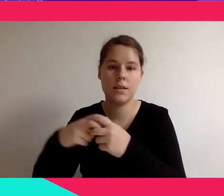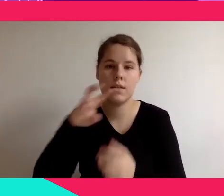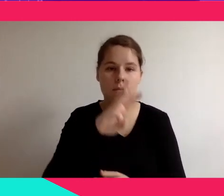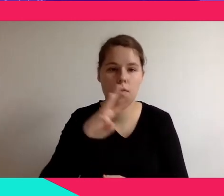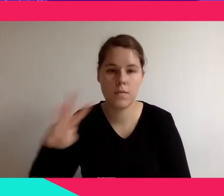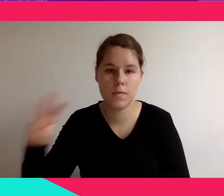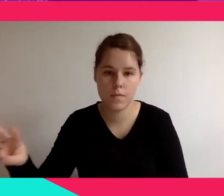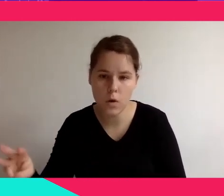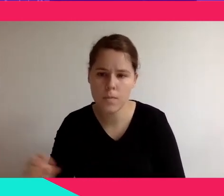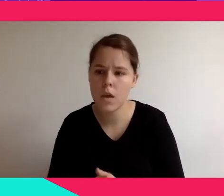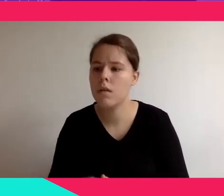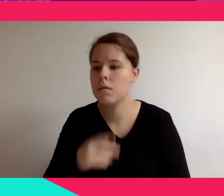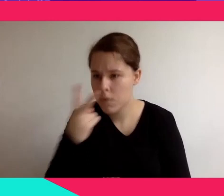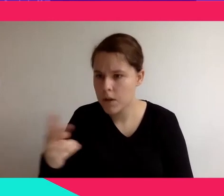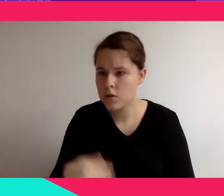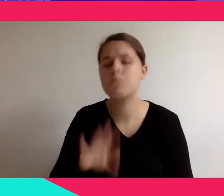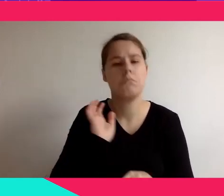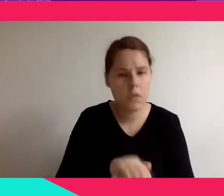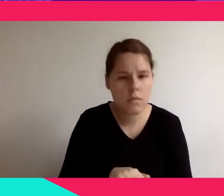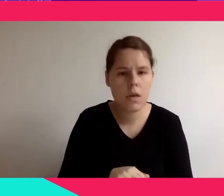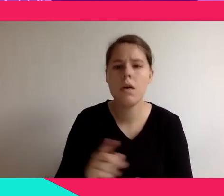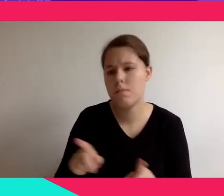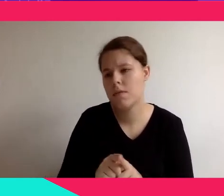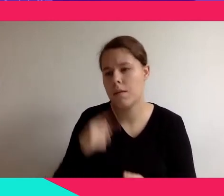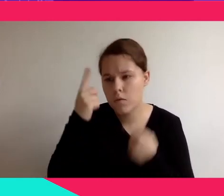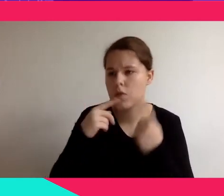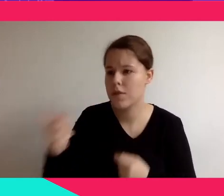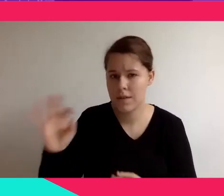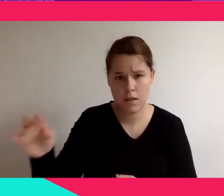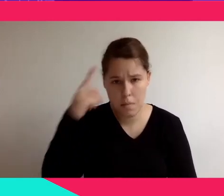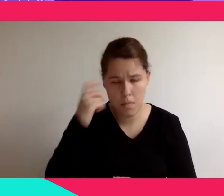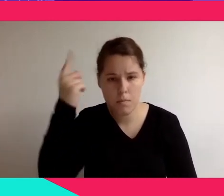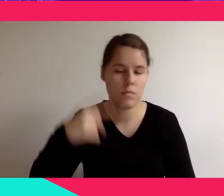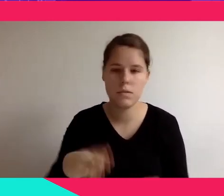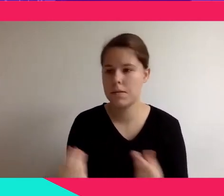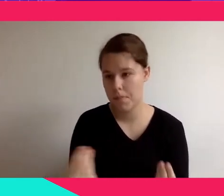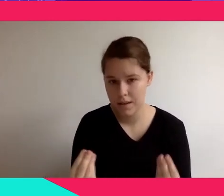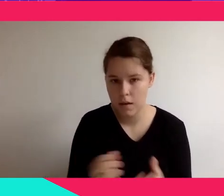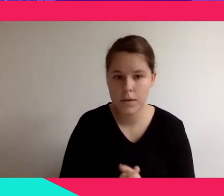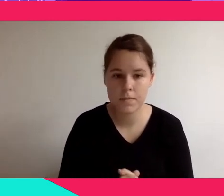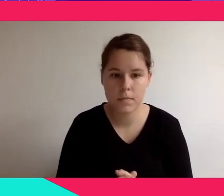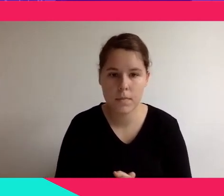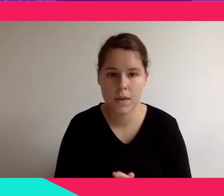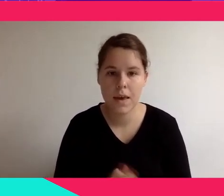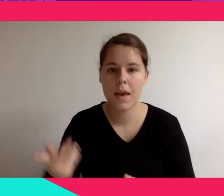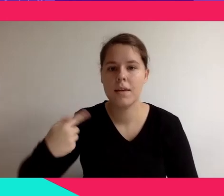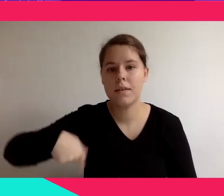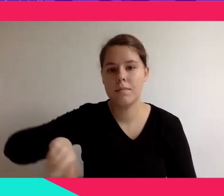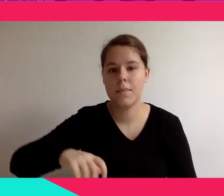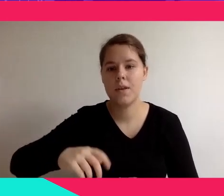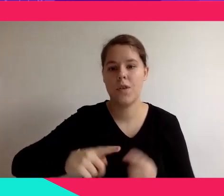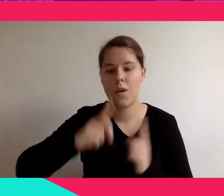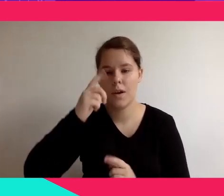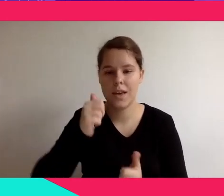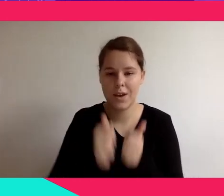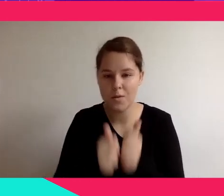fantastic idea. And we launched a contest where we asked the designers to be inspired by artworks in our collection to